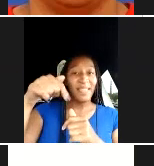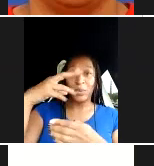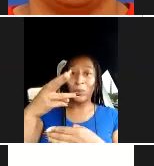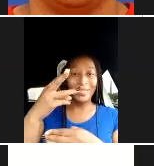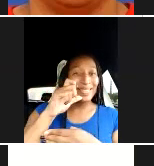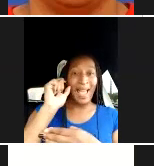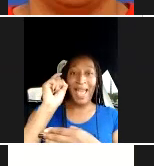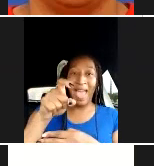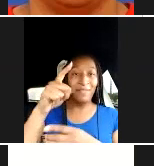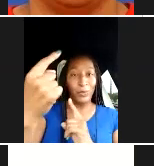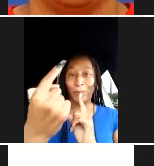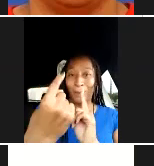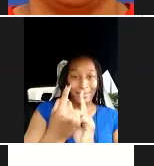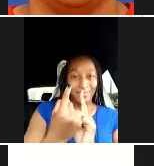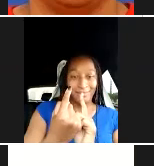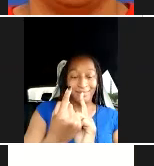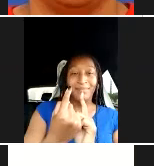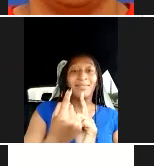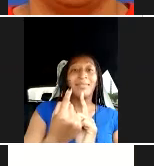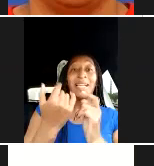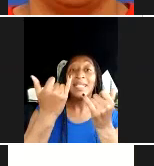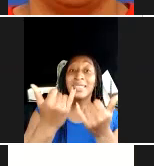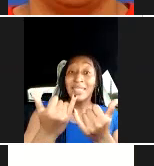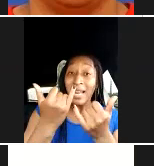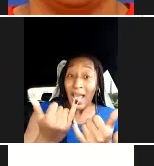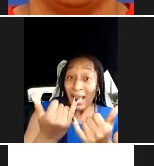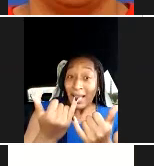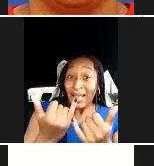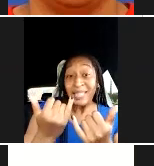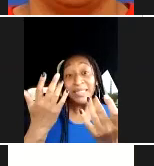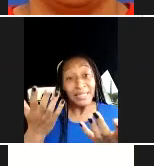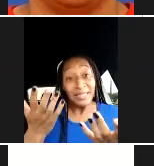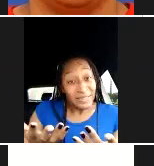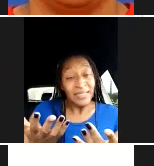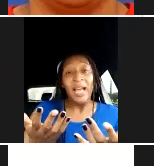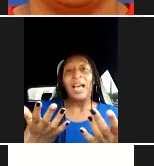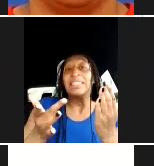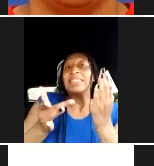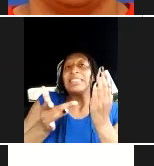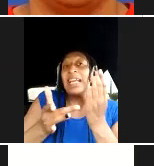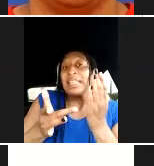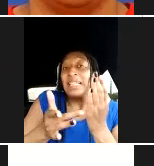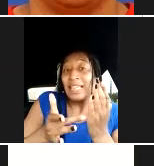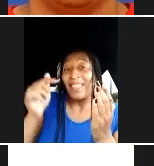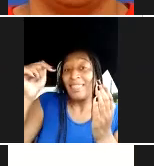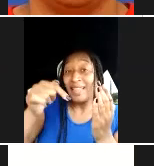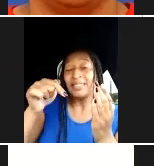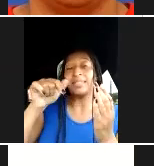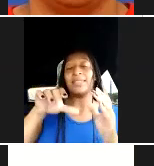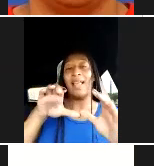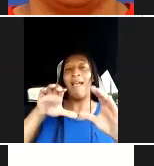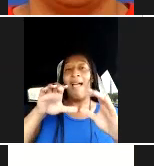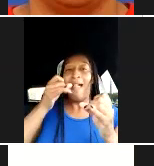either. So today is technically our last, you know,